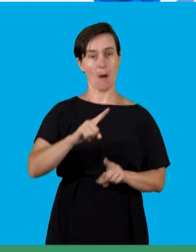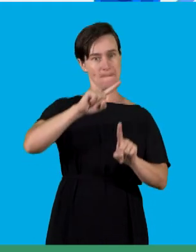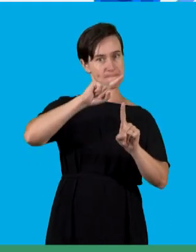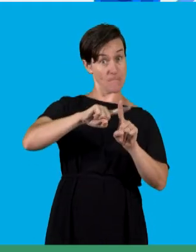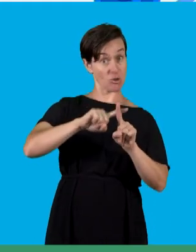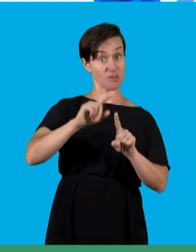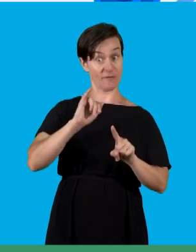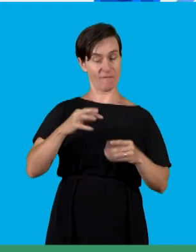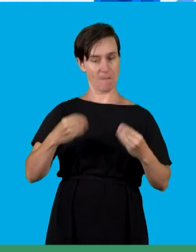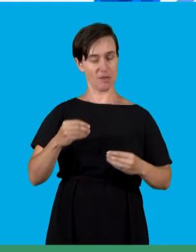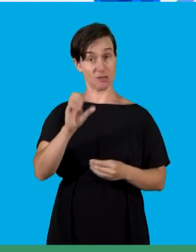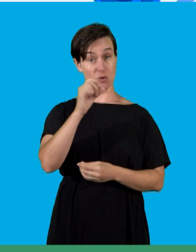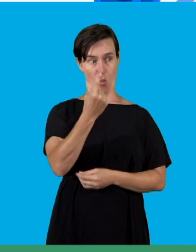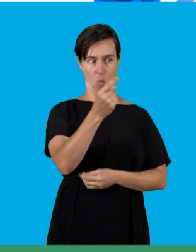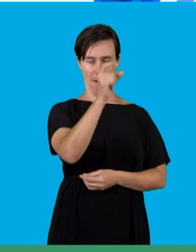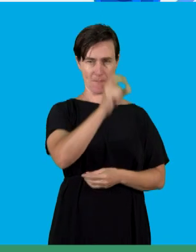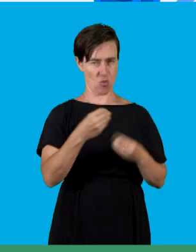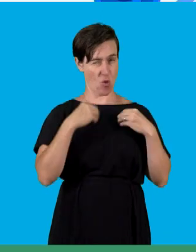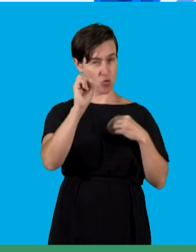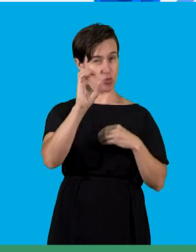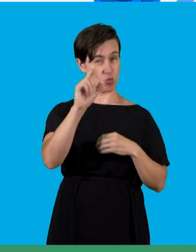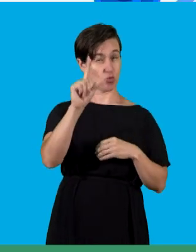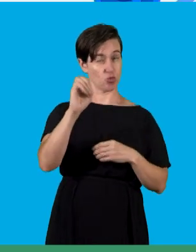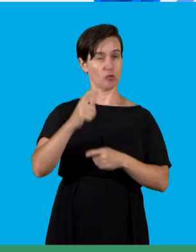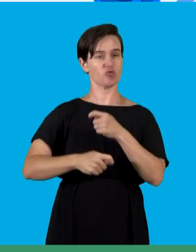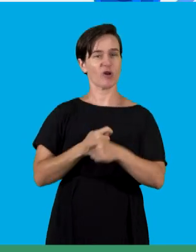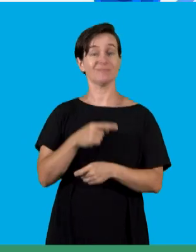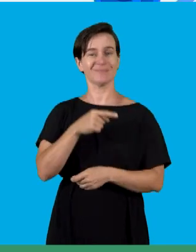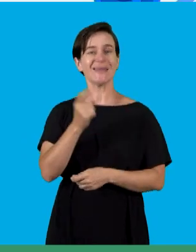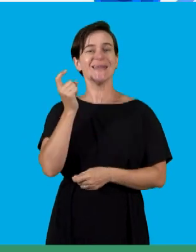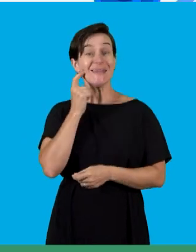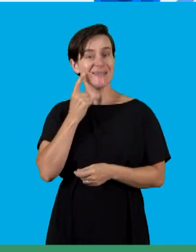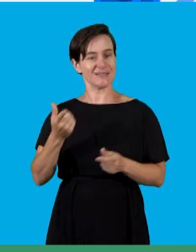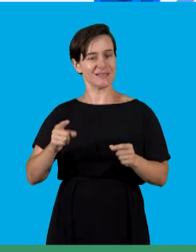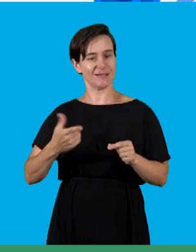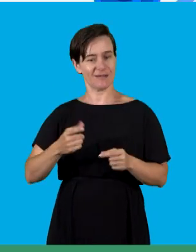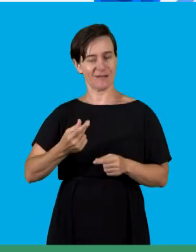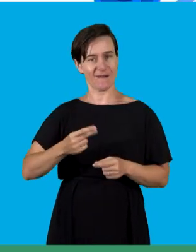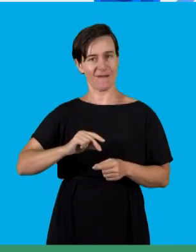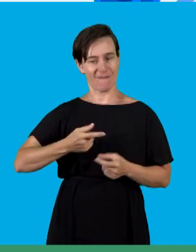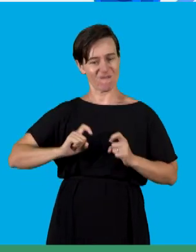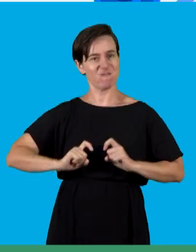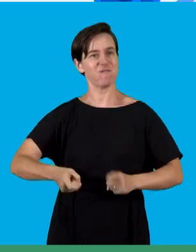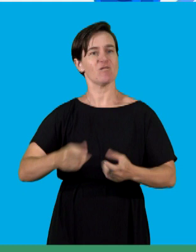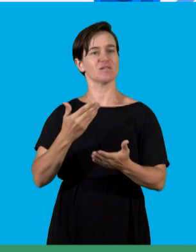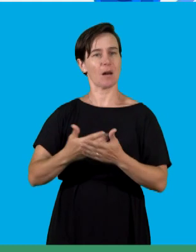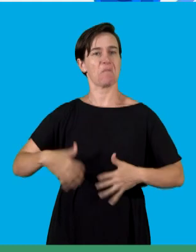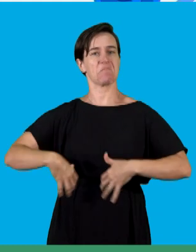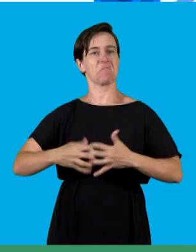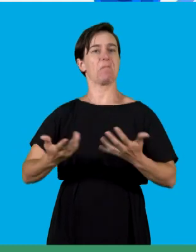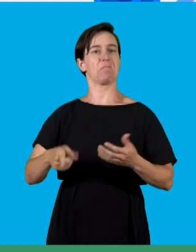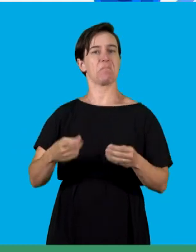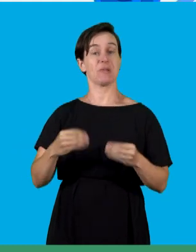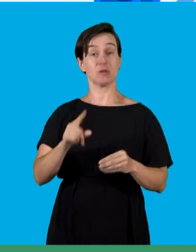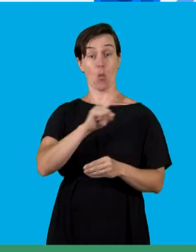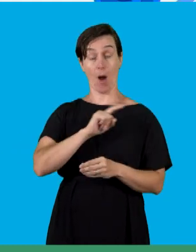Advantages of a sole trader or proprietorship. It is easy and quick to form a sole trader, as there is less